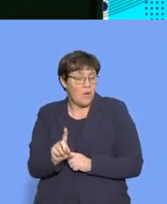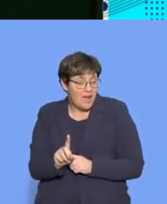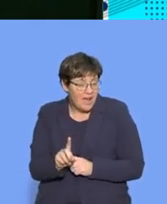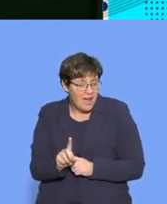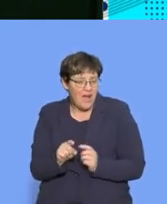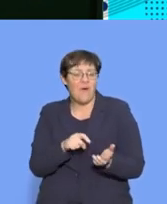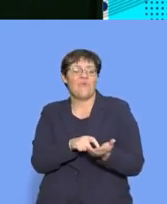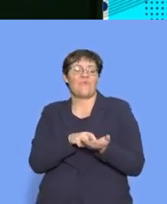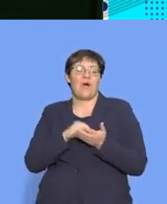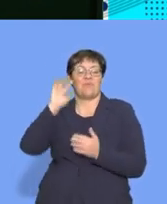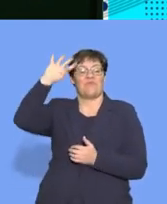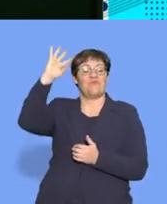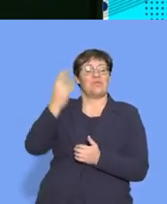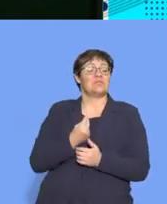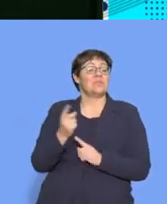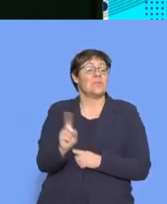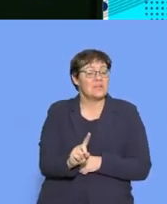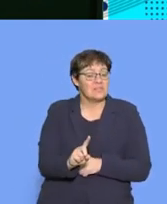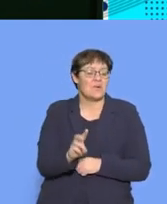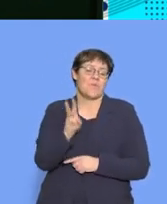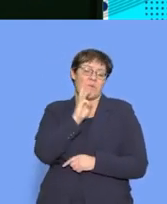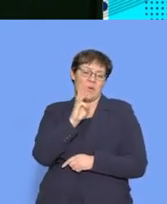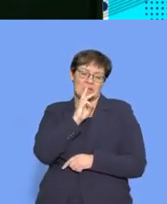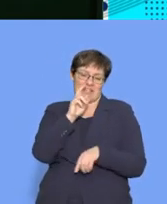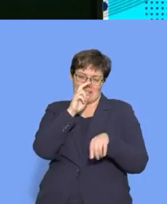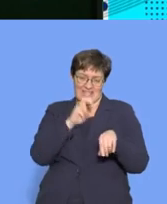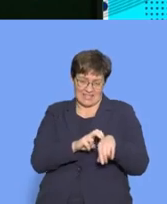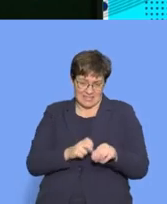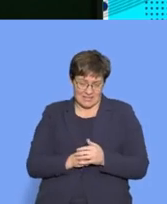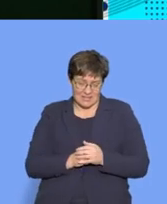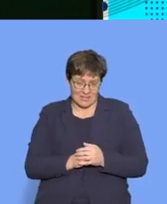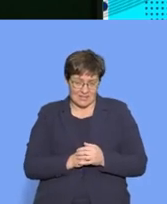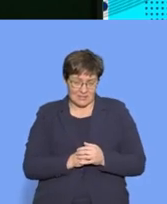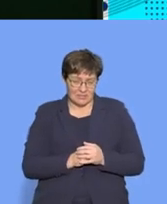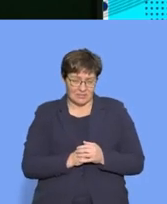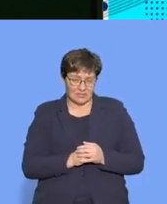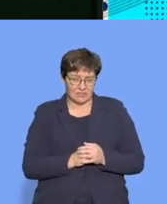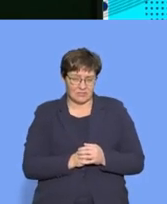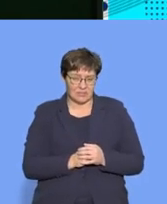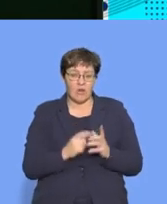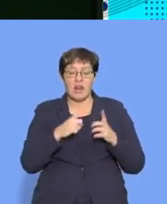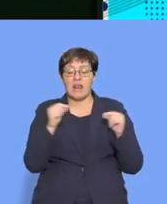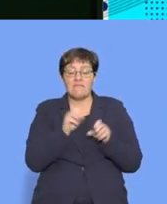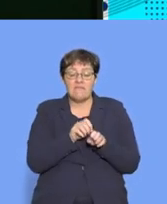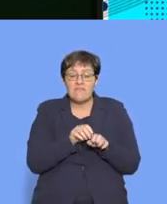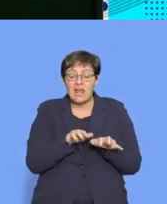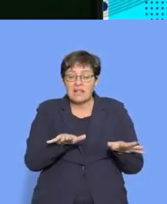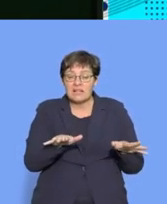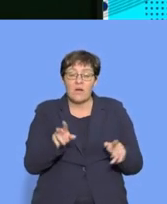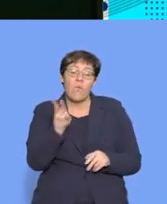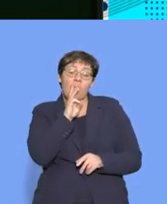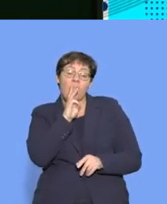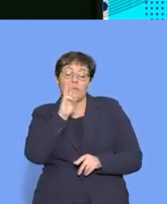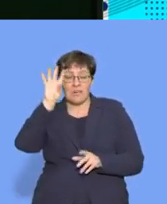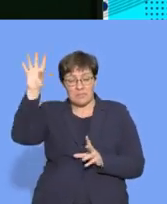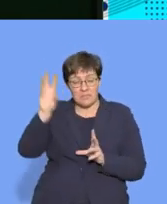Another requirement for photosynthesis is water. So the leaf veins take the